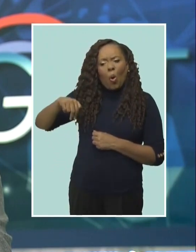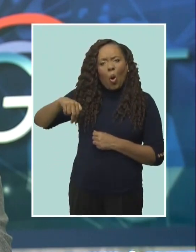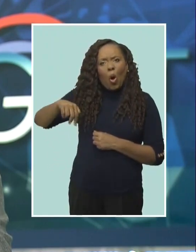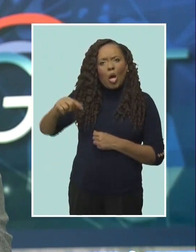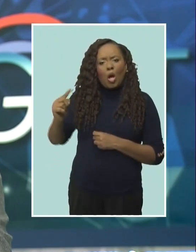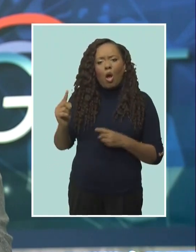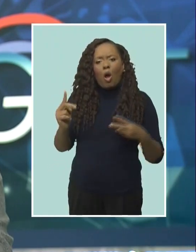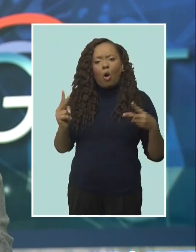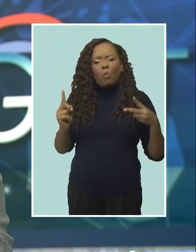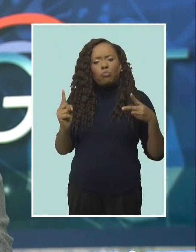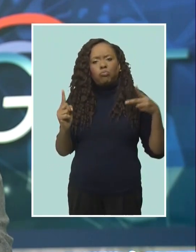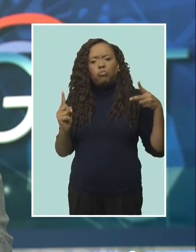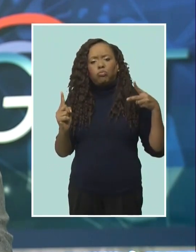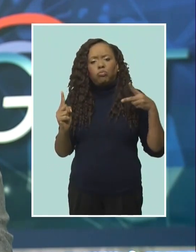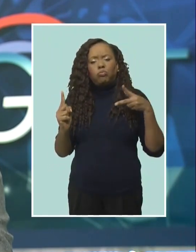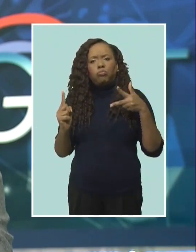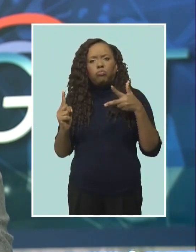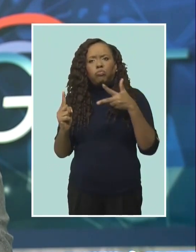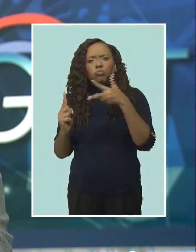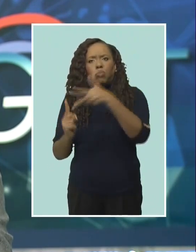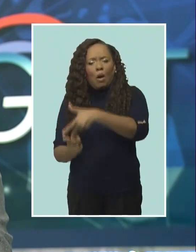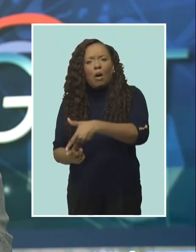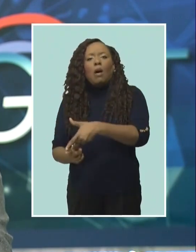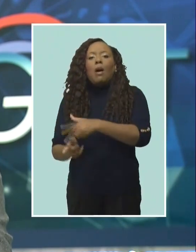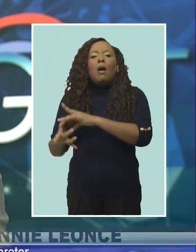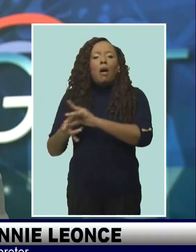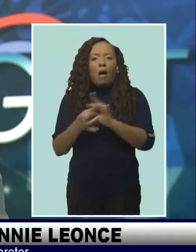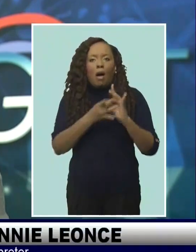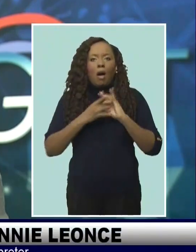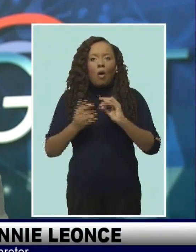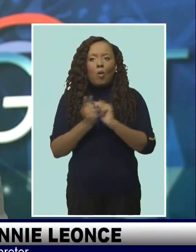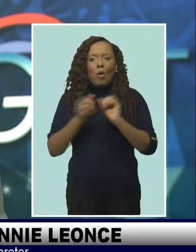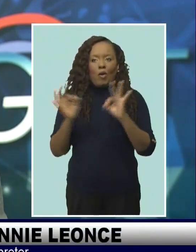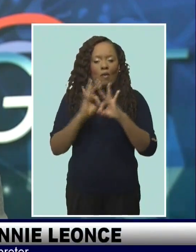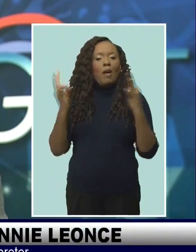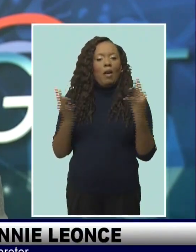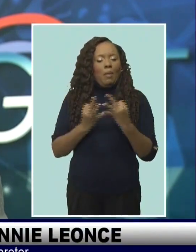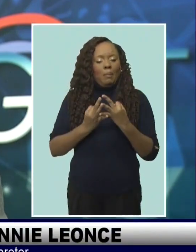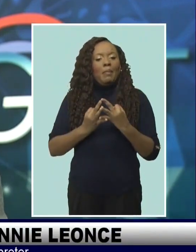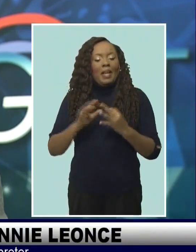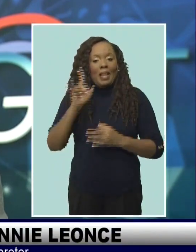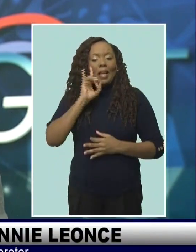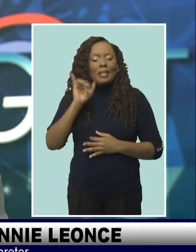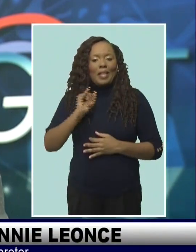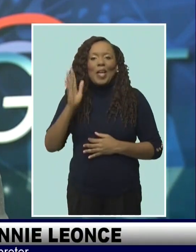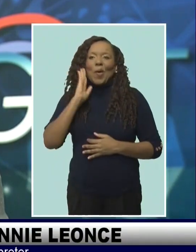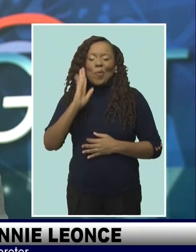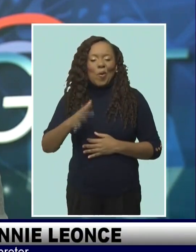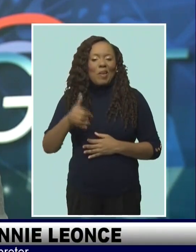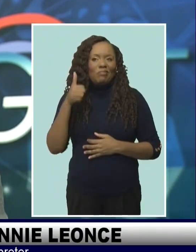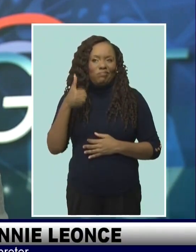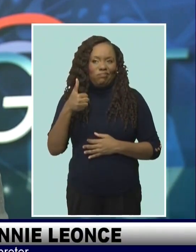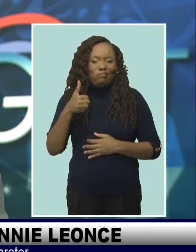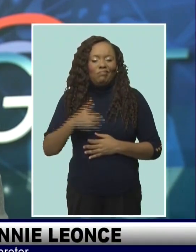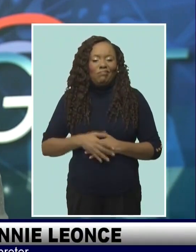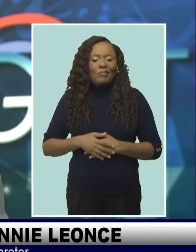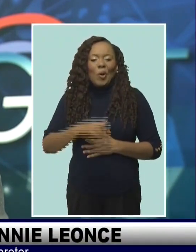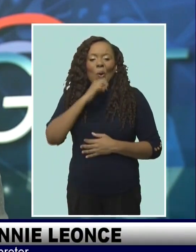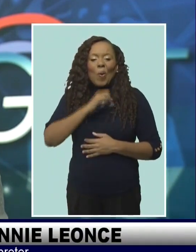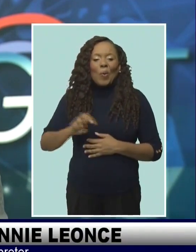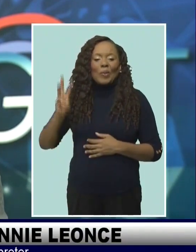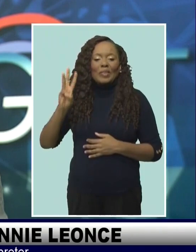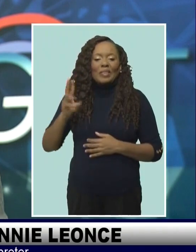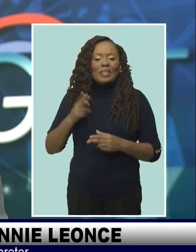his way home from school has been reunited with his family and appears to be on the mend. 6-year-old